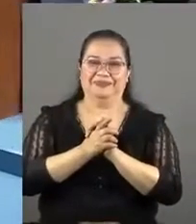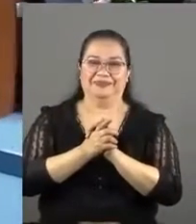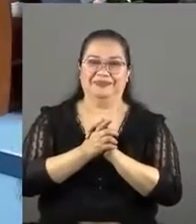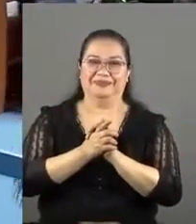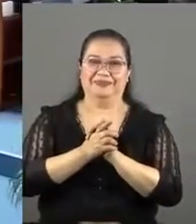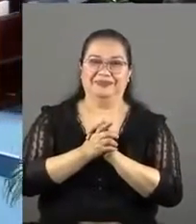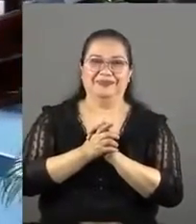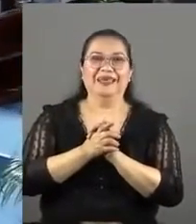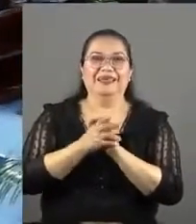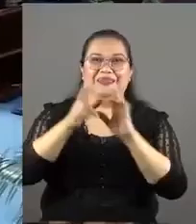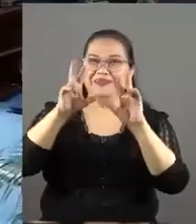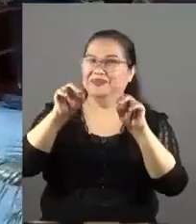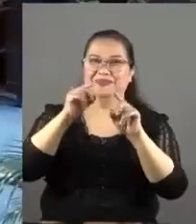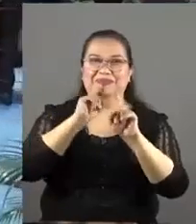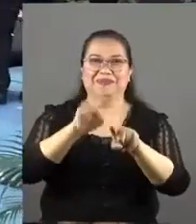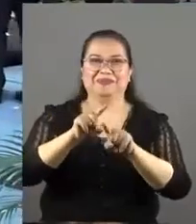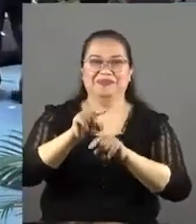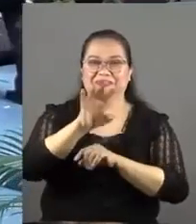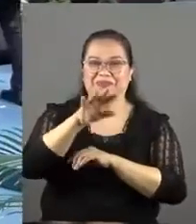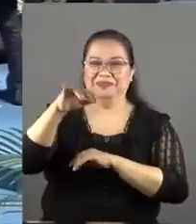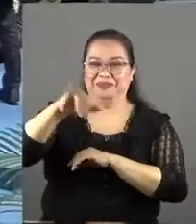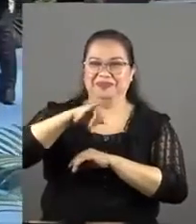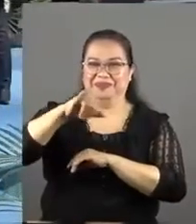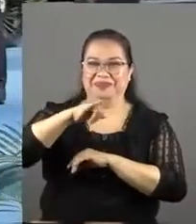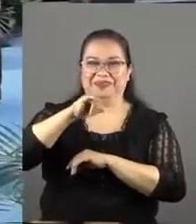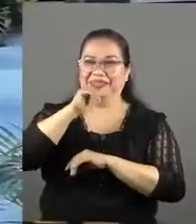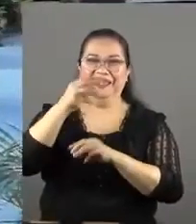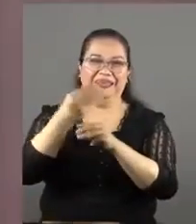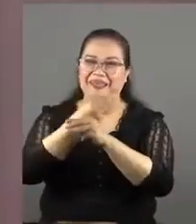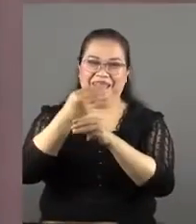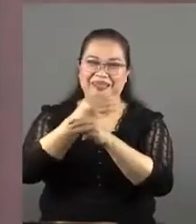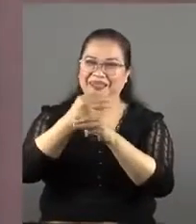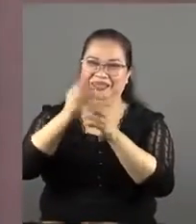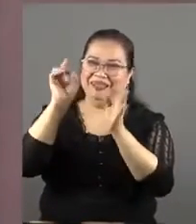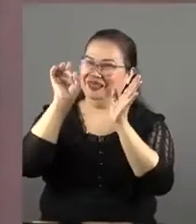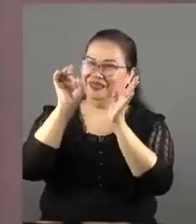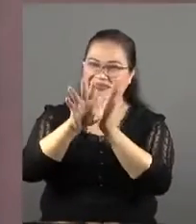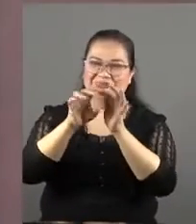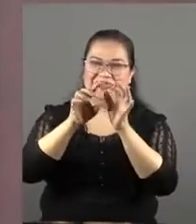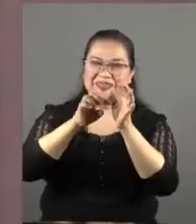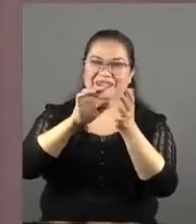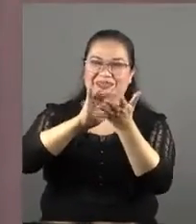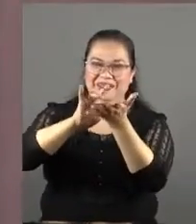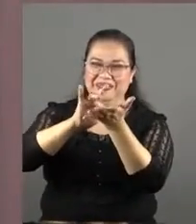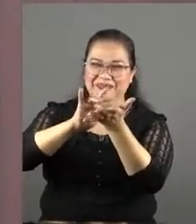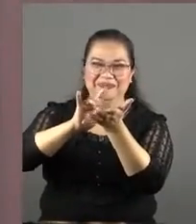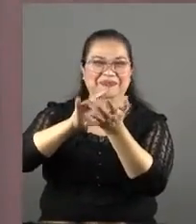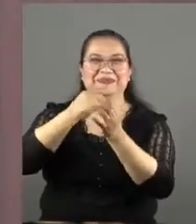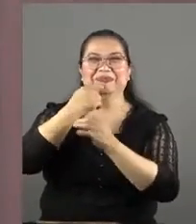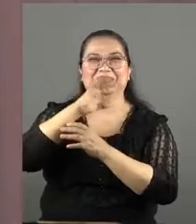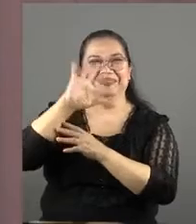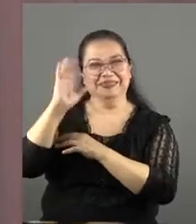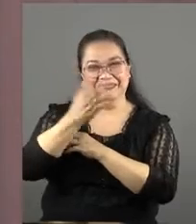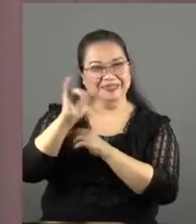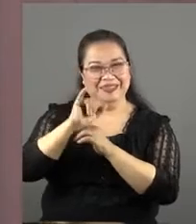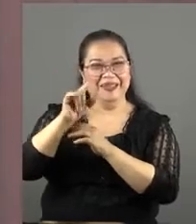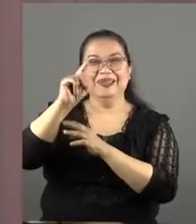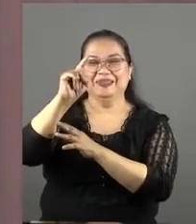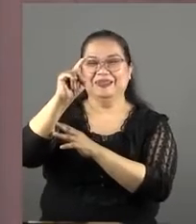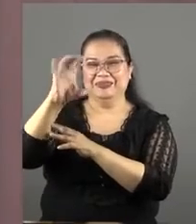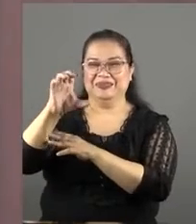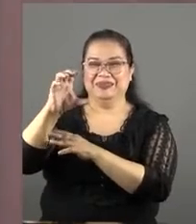No answer. Maybe you're like me. You didn't like math. That's why I went into medicine. Anyway, it's 100